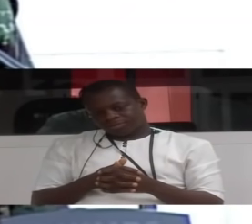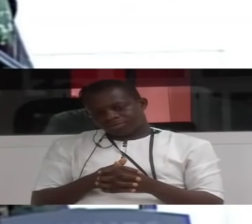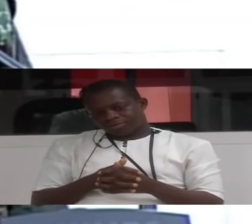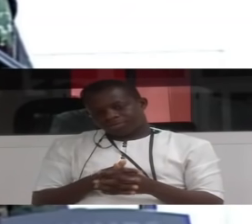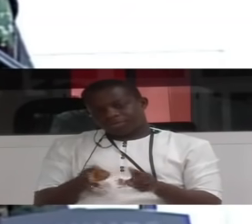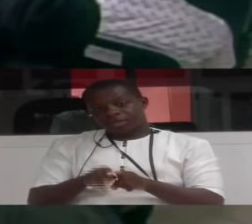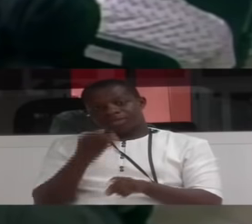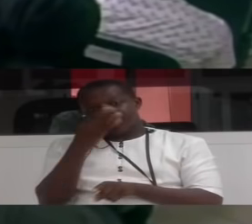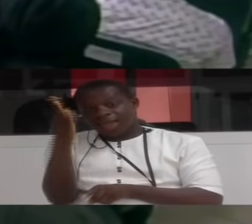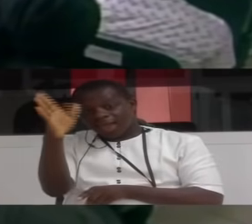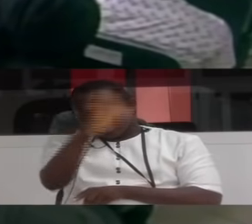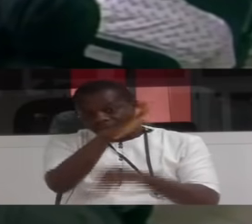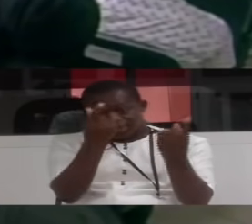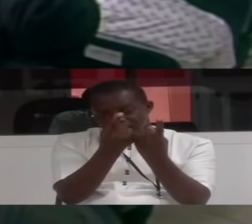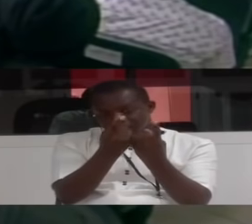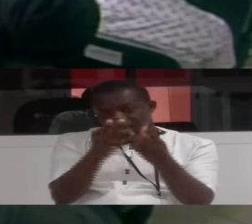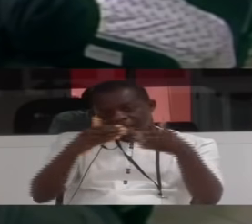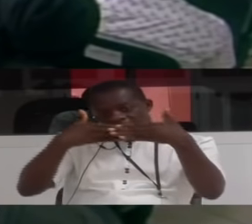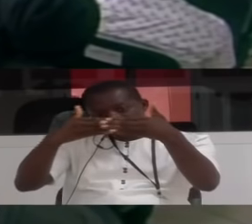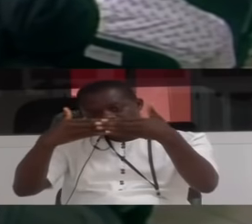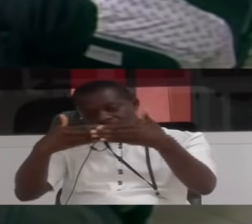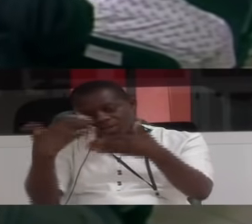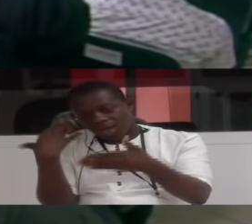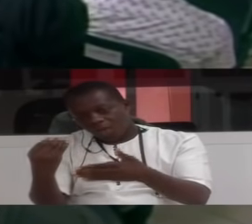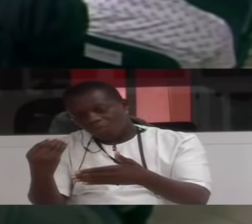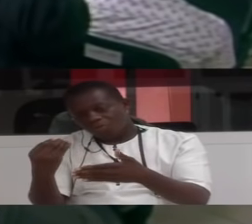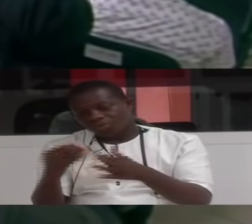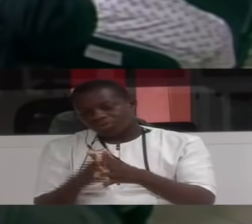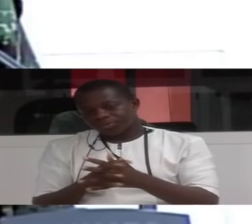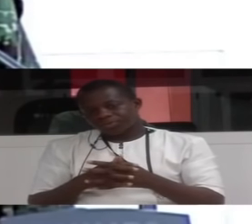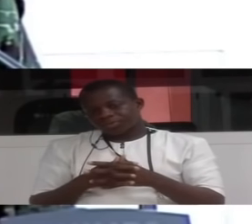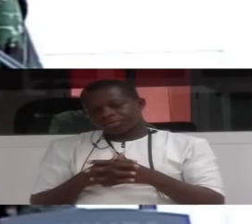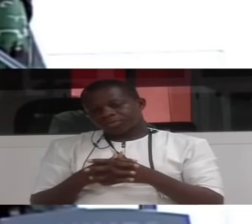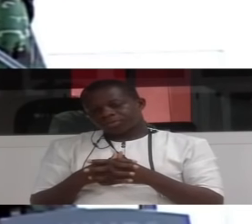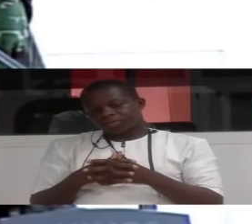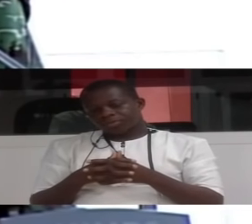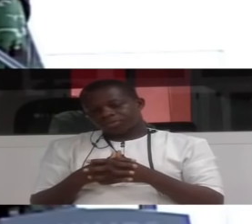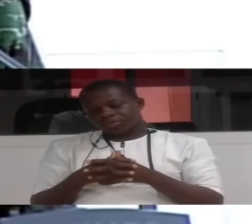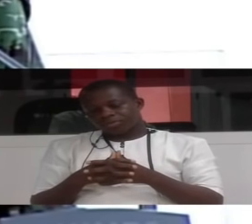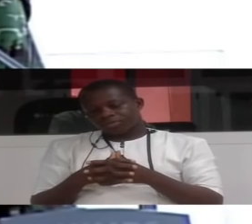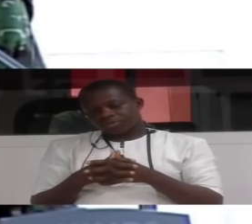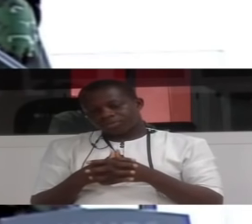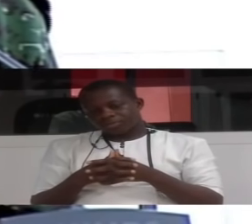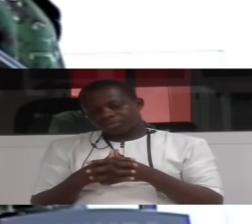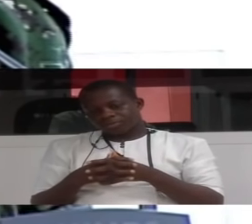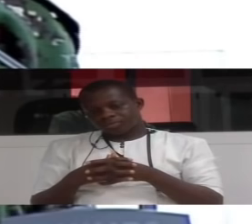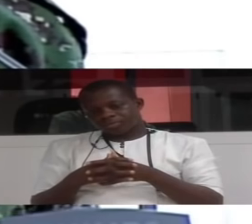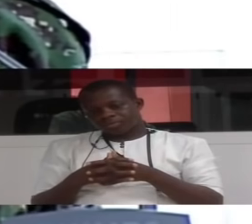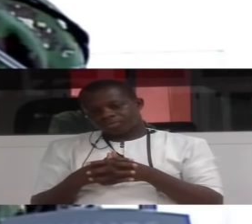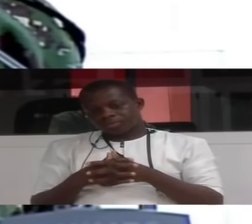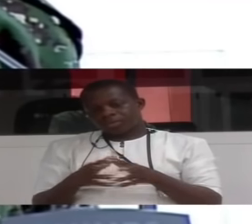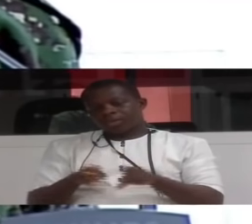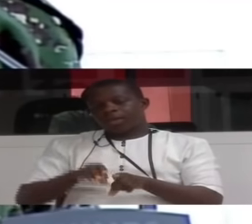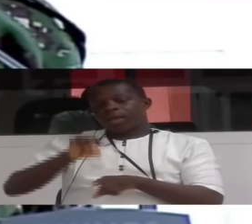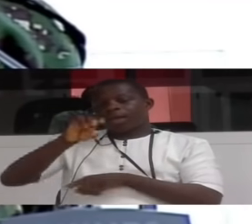Did they say anything? How did they react? Council Kabrio for Italy. Italy Munefo, Imatanyadile.